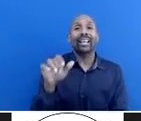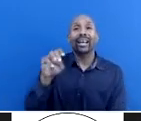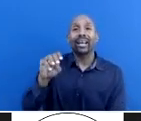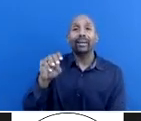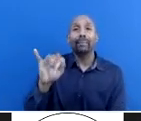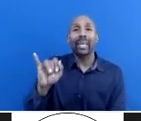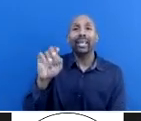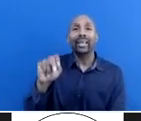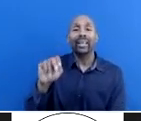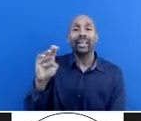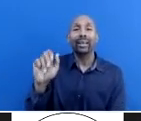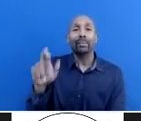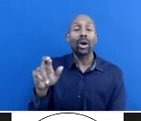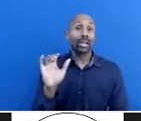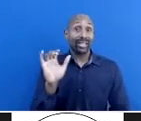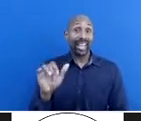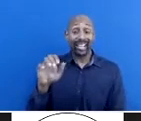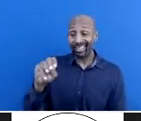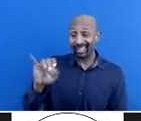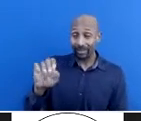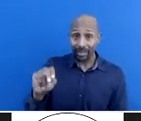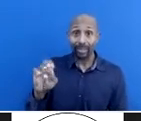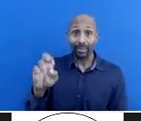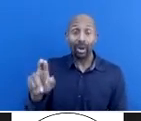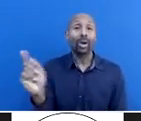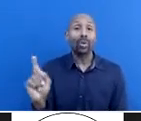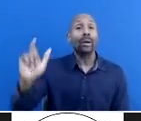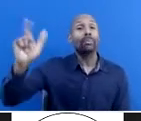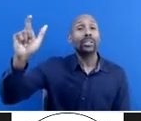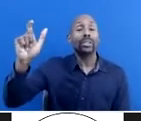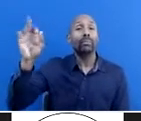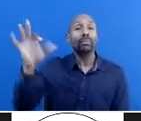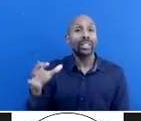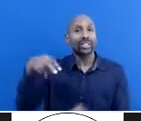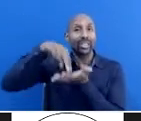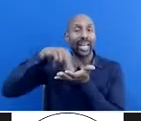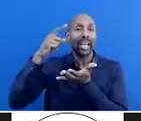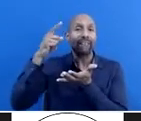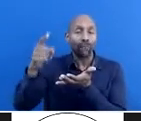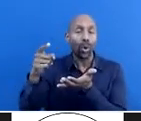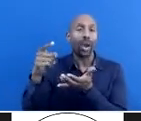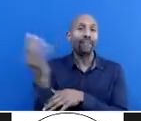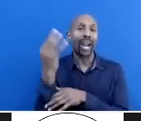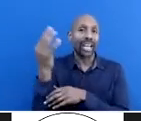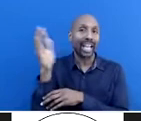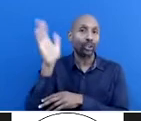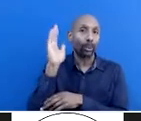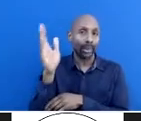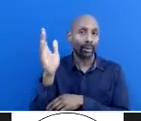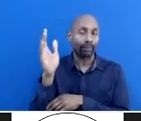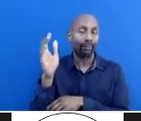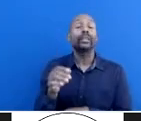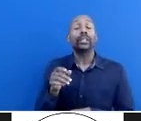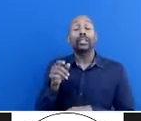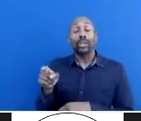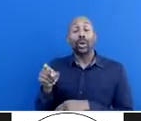a Muslim preacher stands to deliver the Friday sermon. And holding together this minbar